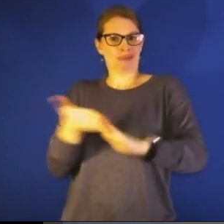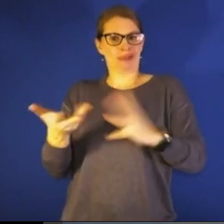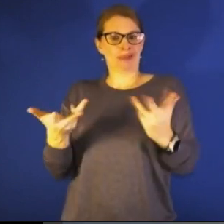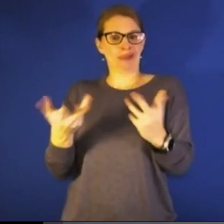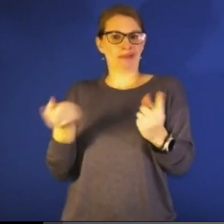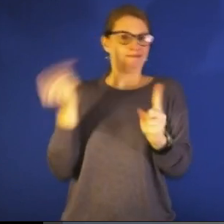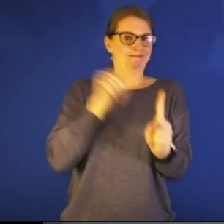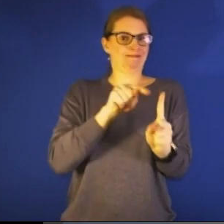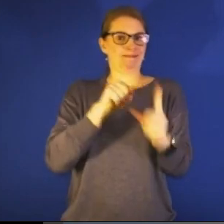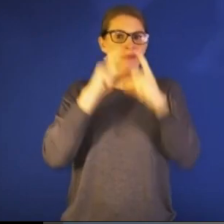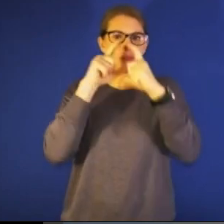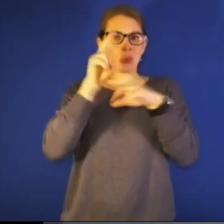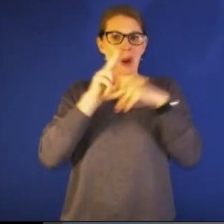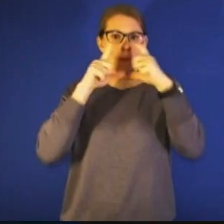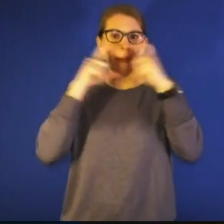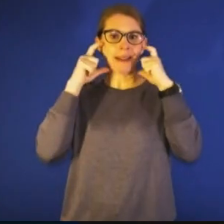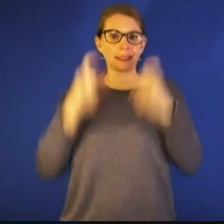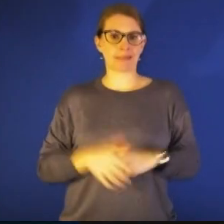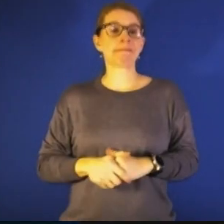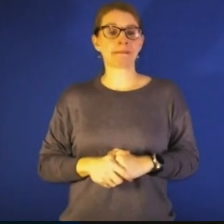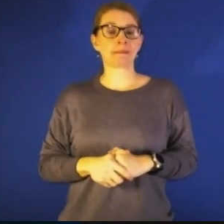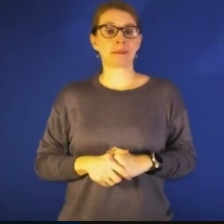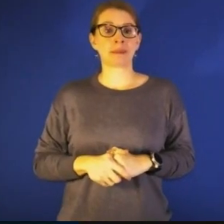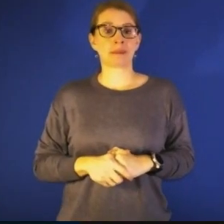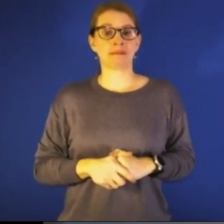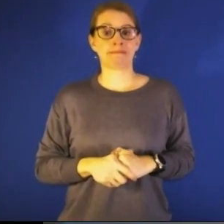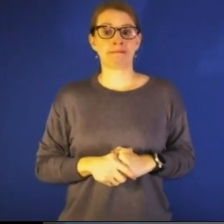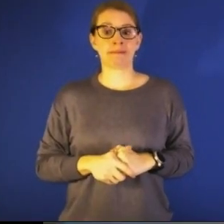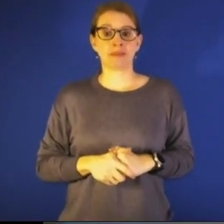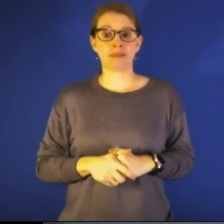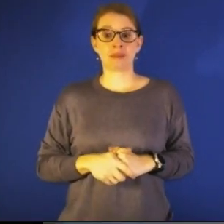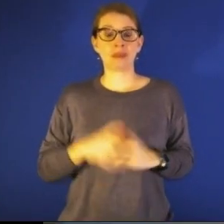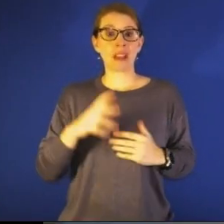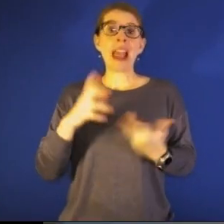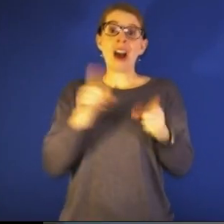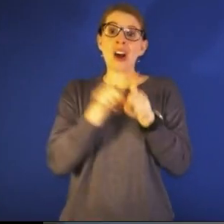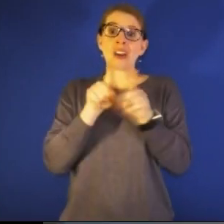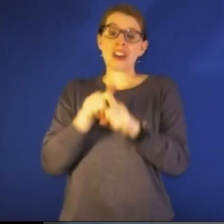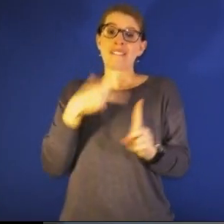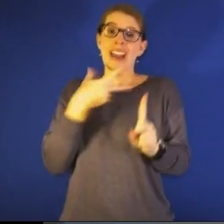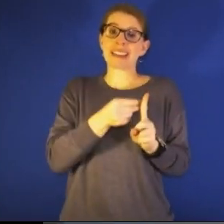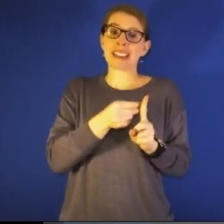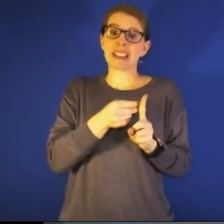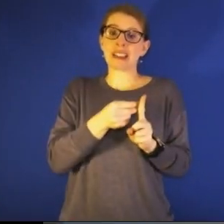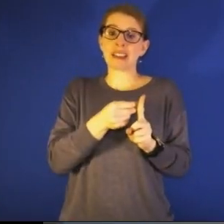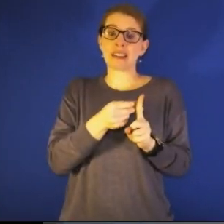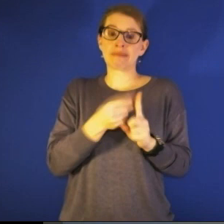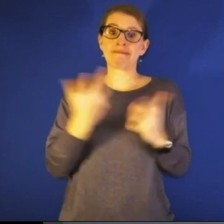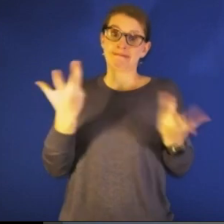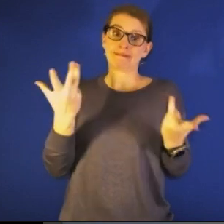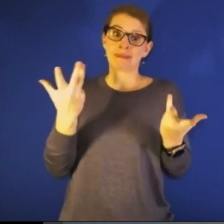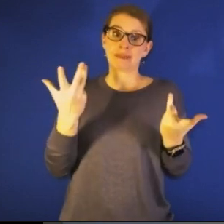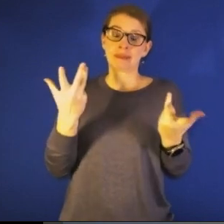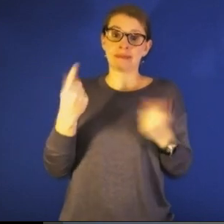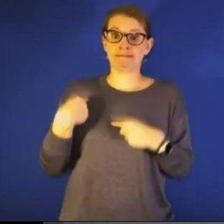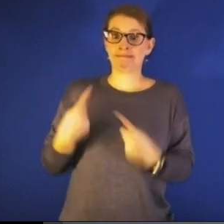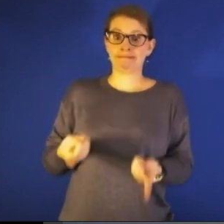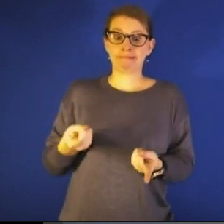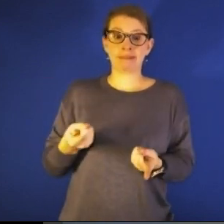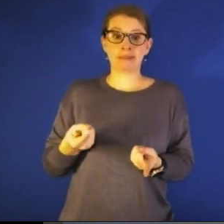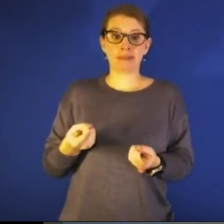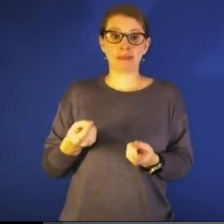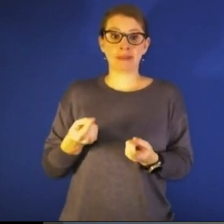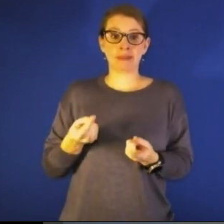back to masking. Other questions? And vaccination. If in the last 6 weeks people had